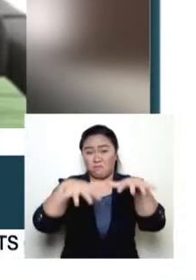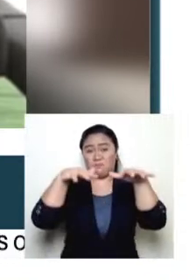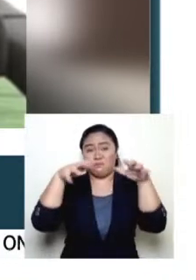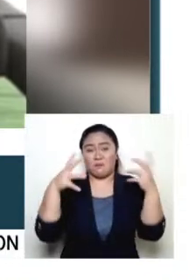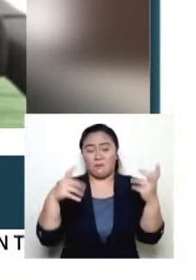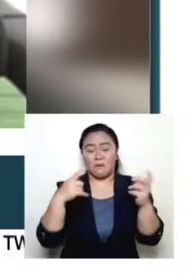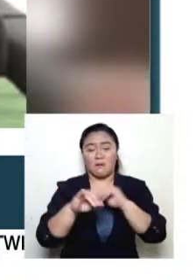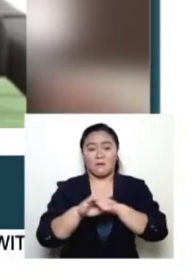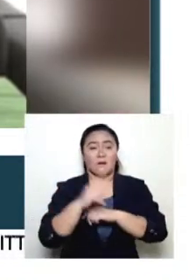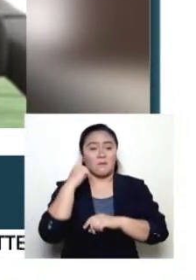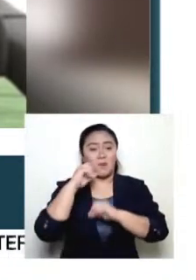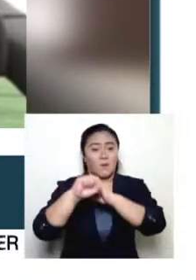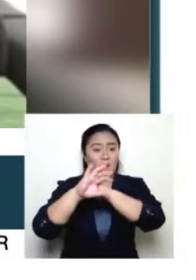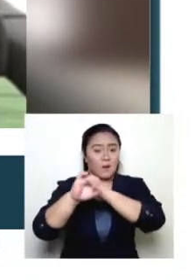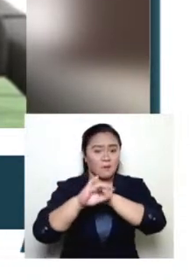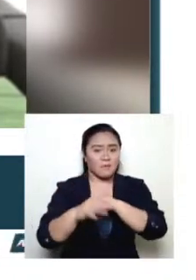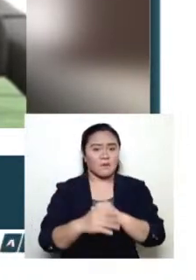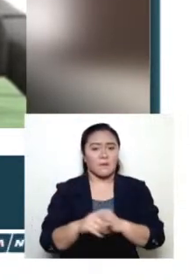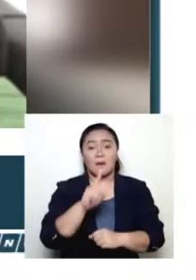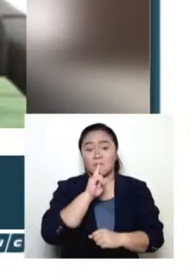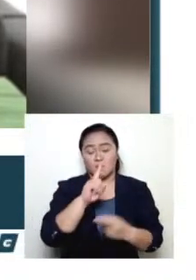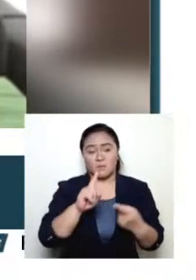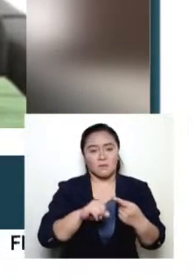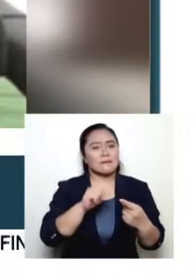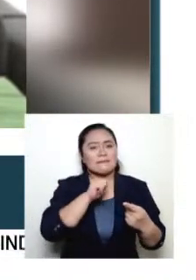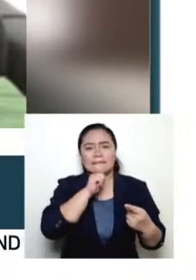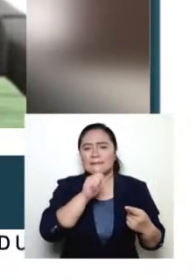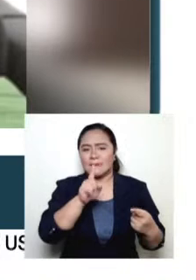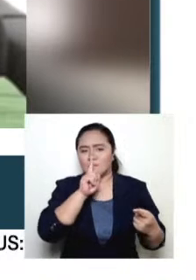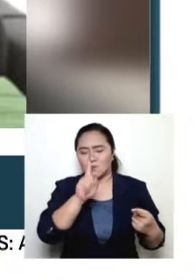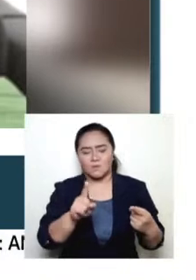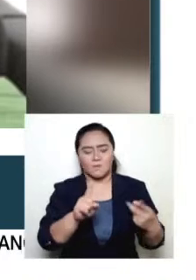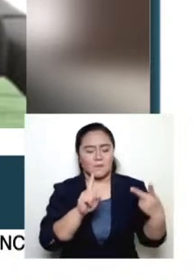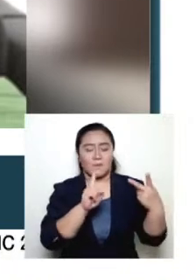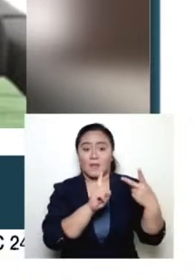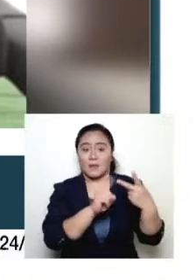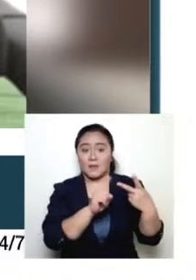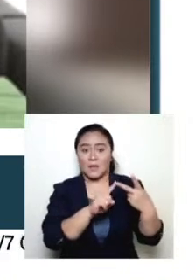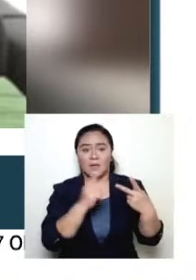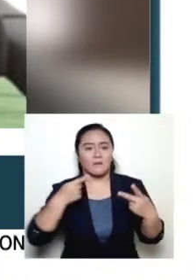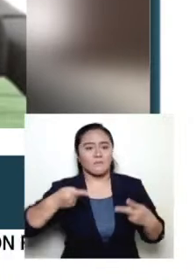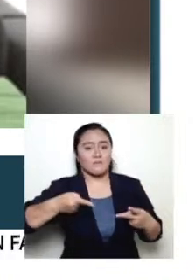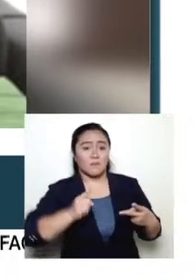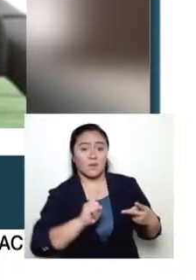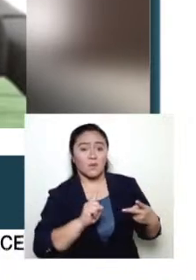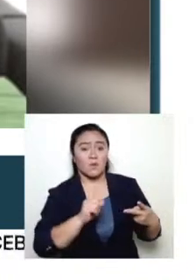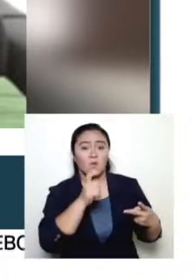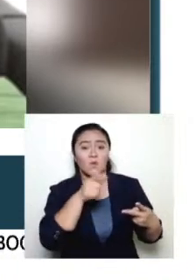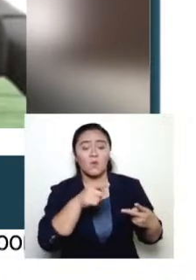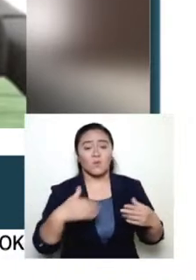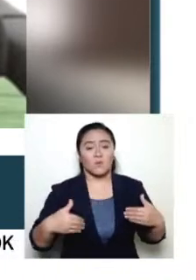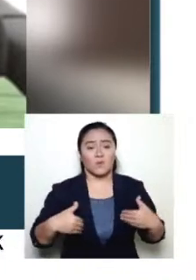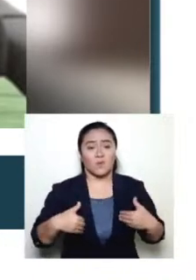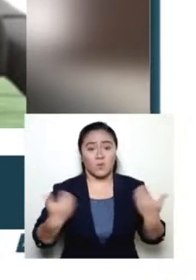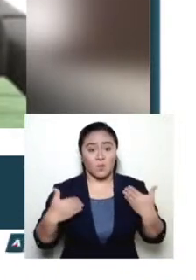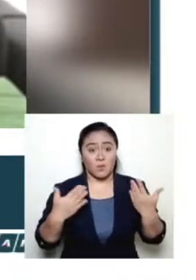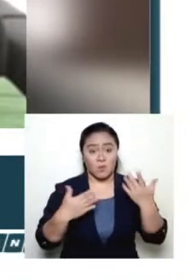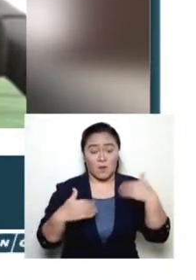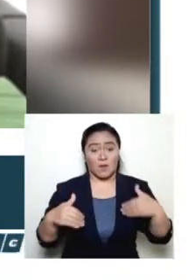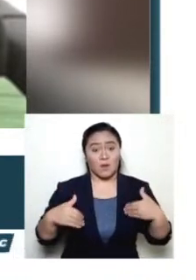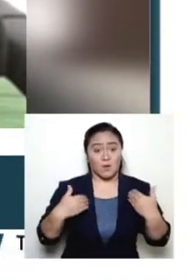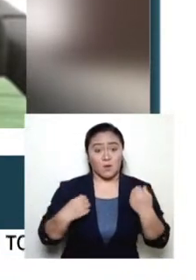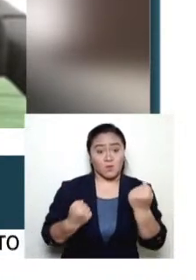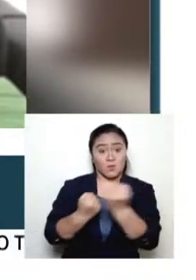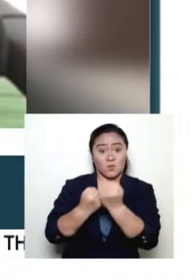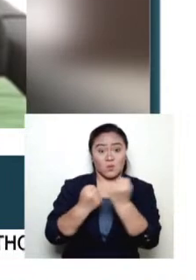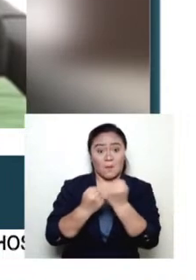fact it's not true. The second is, ininsulto niya ang kabataan. Just because they're supporting Lenny, CPP, NPA, red